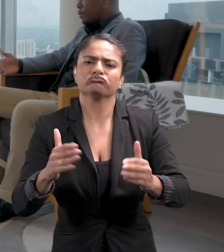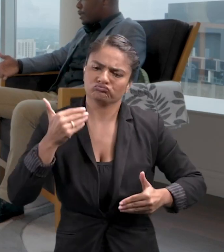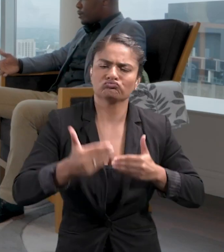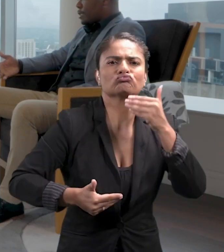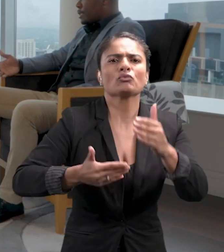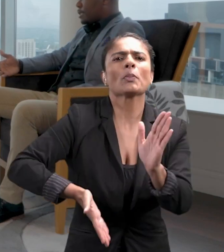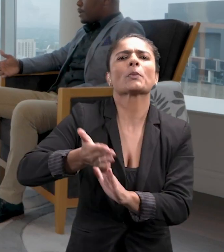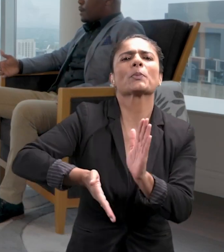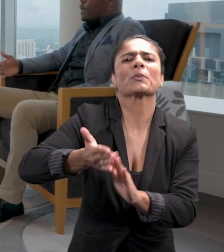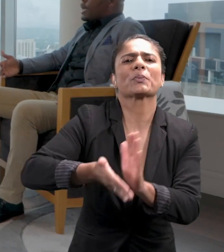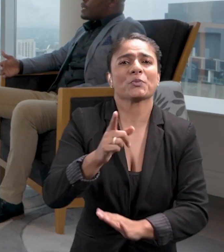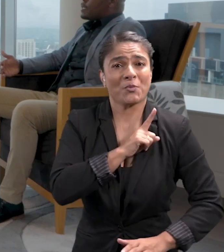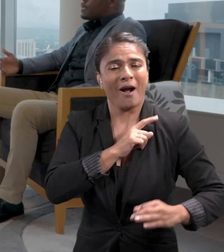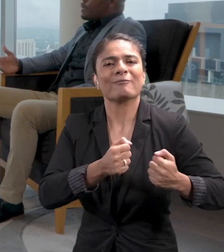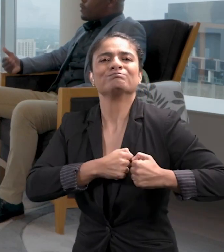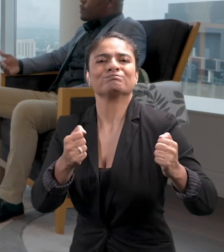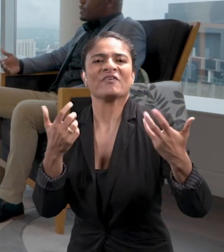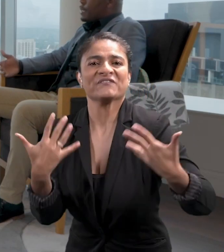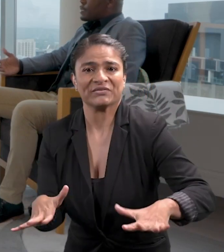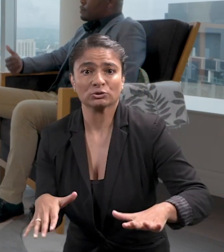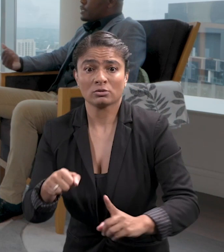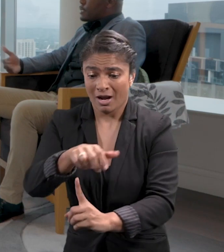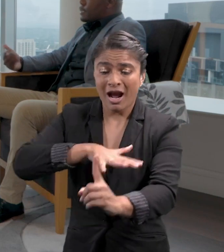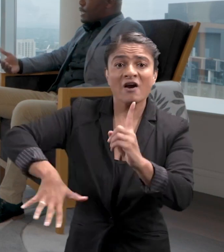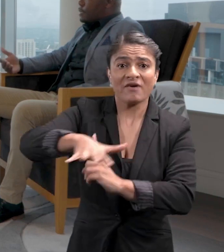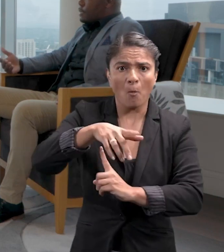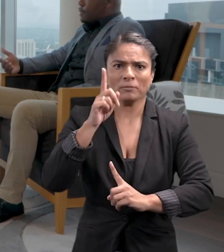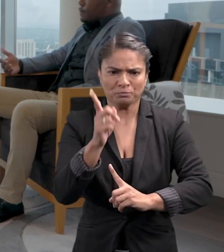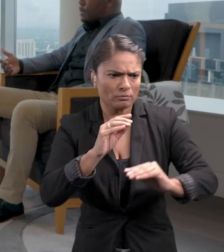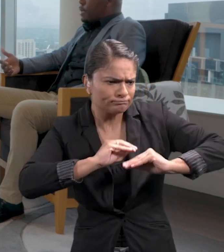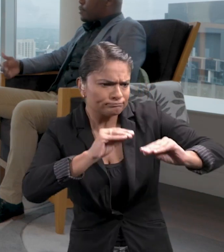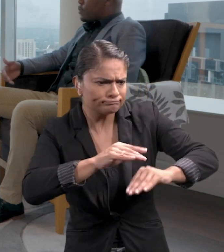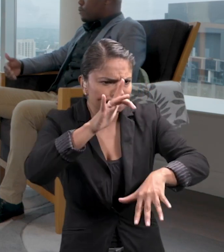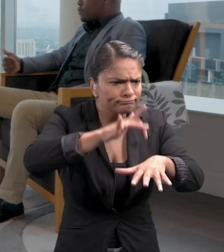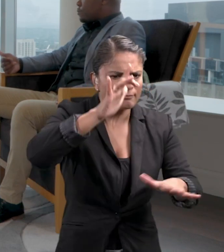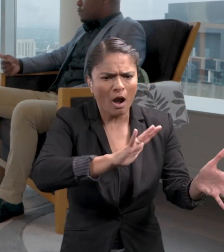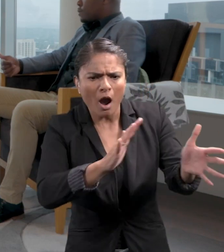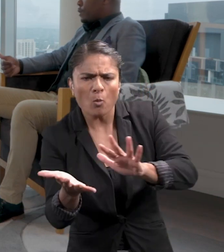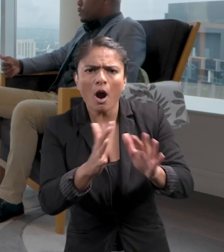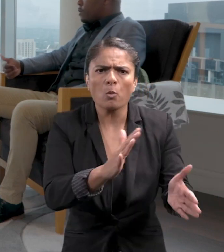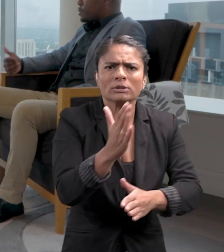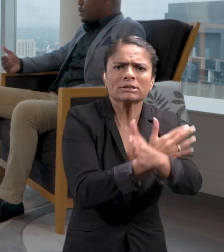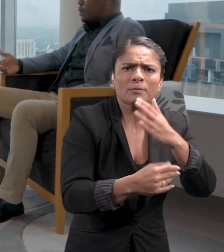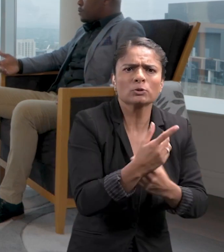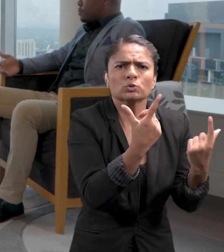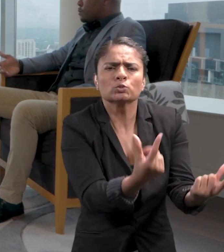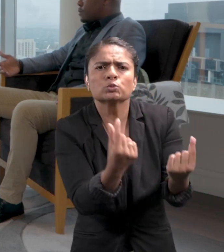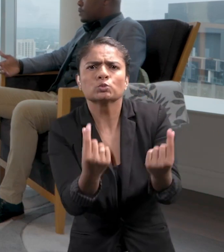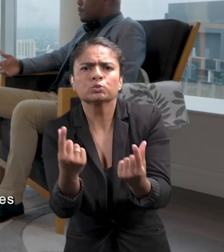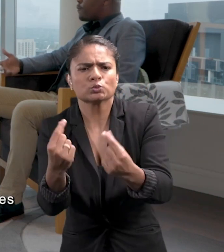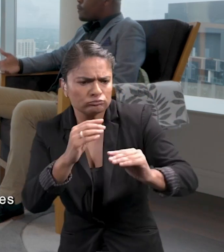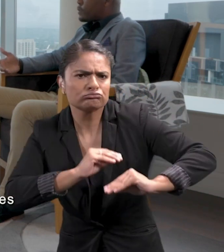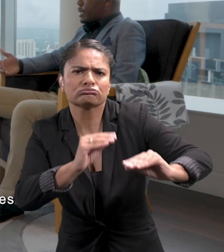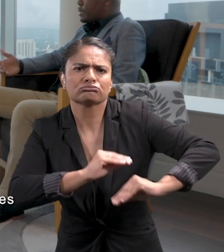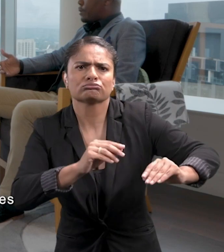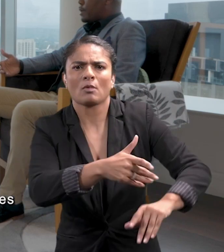the organization. And the environment has been sensitized through workshops or